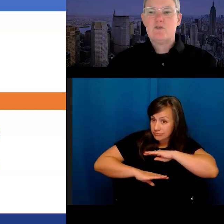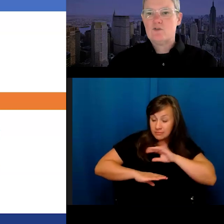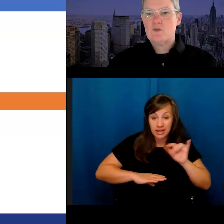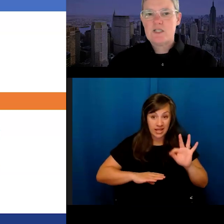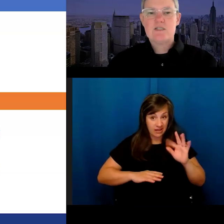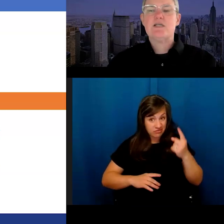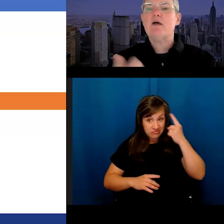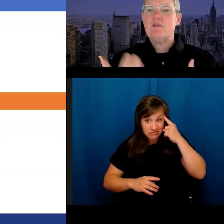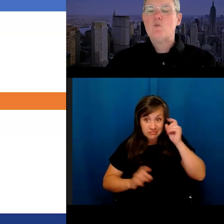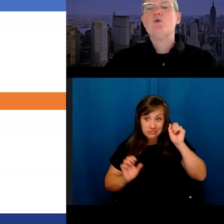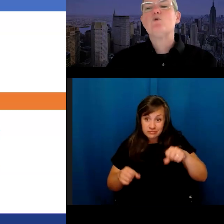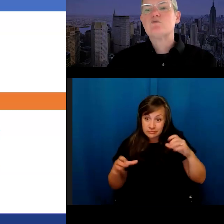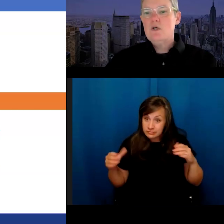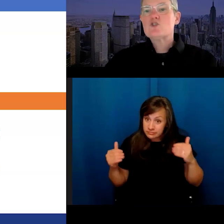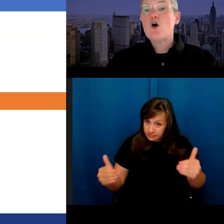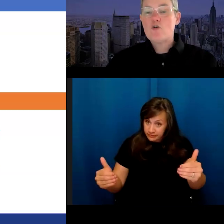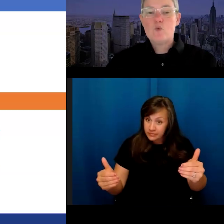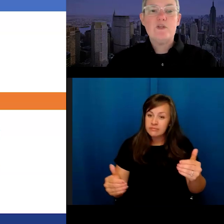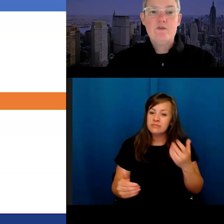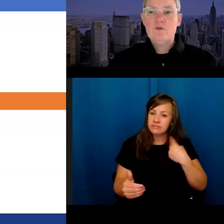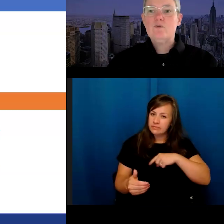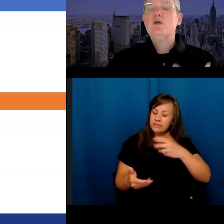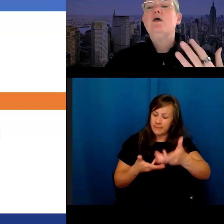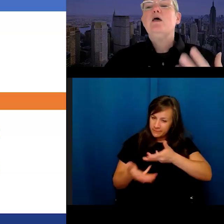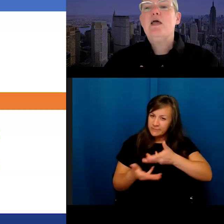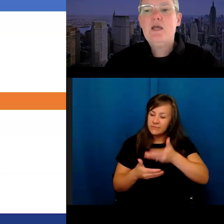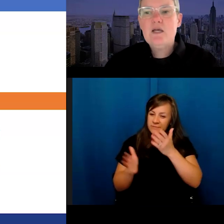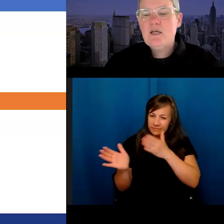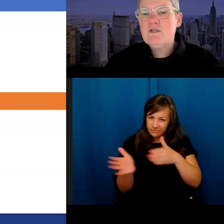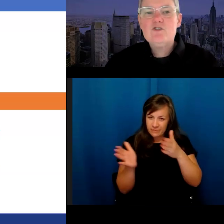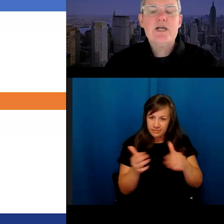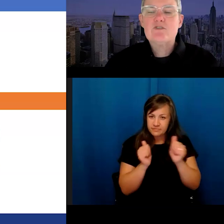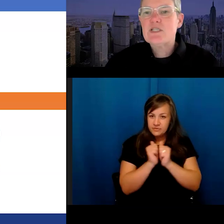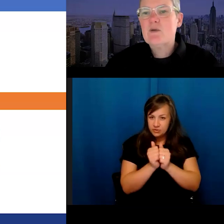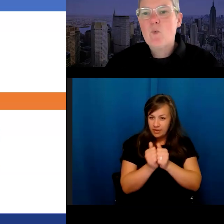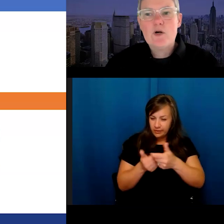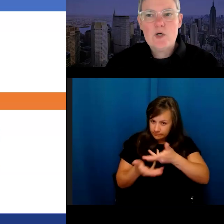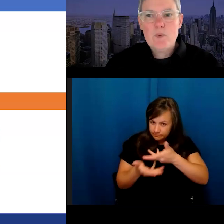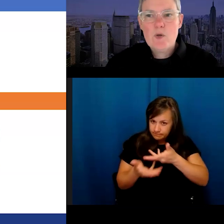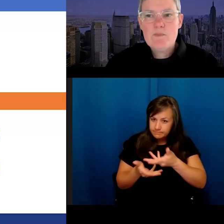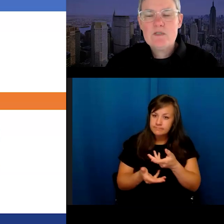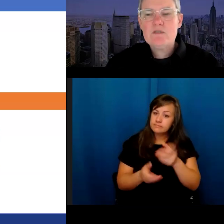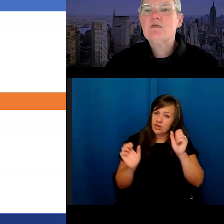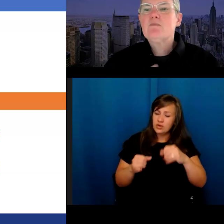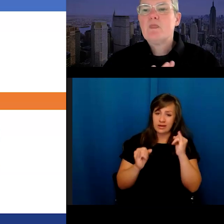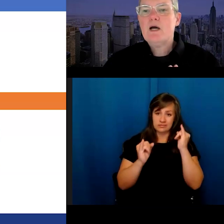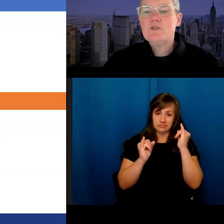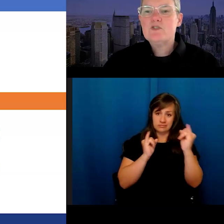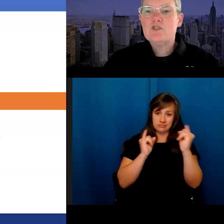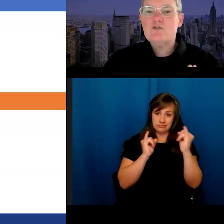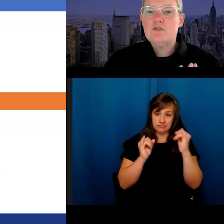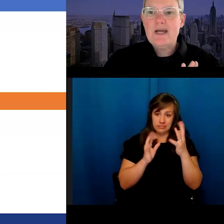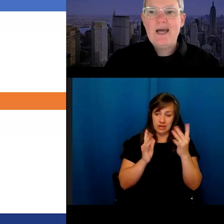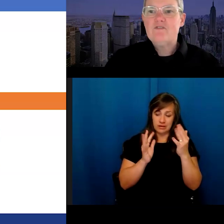sense? Can I get a Google license now? And then we will talk with you, and you can actually set up one-on-one appointments.